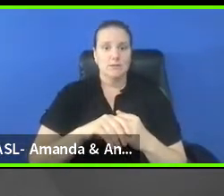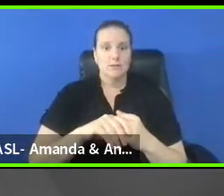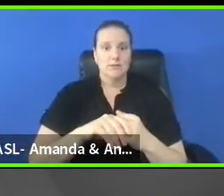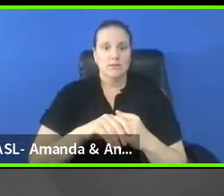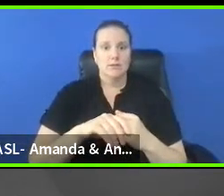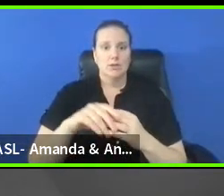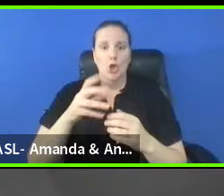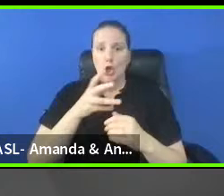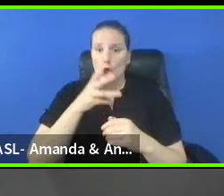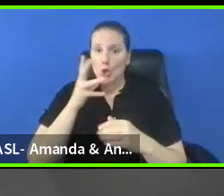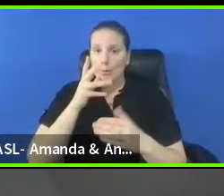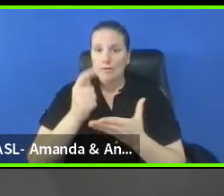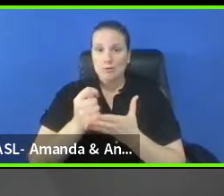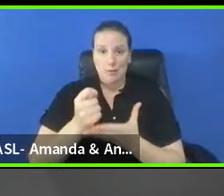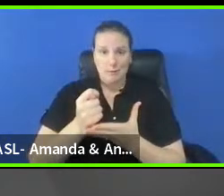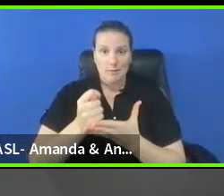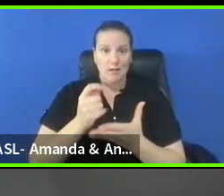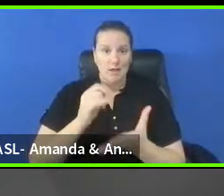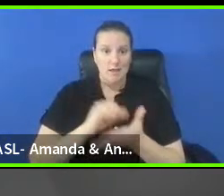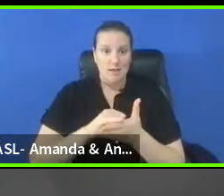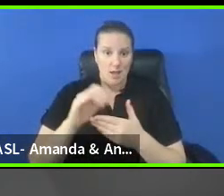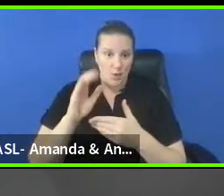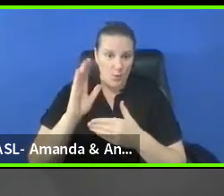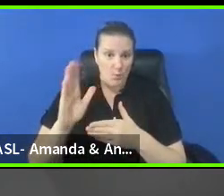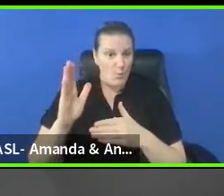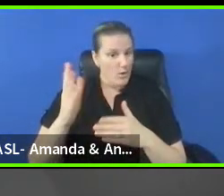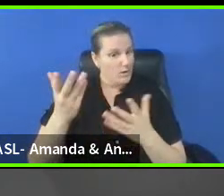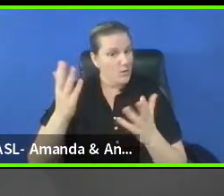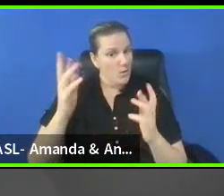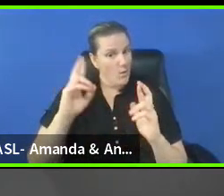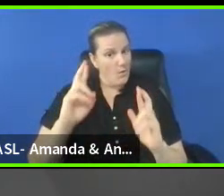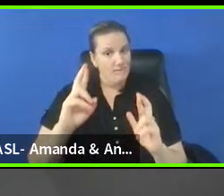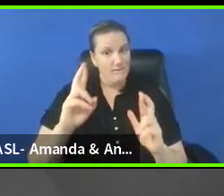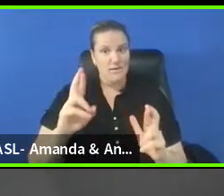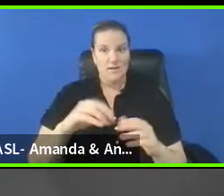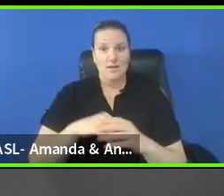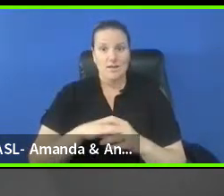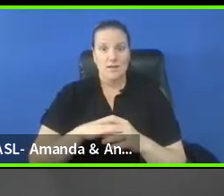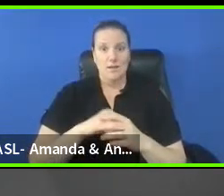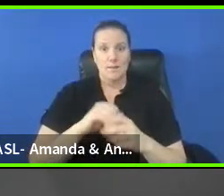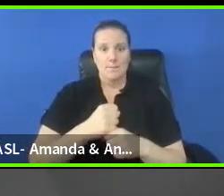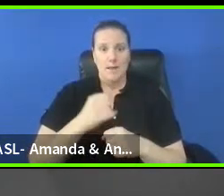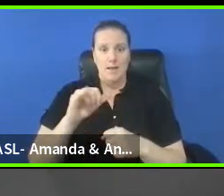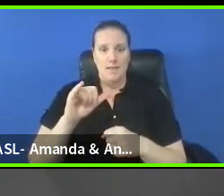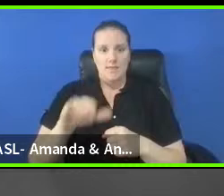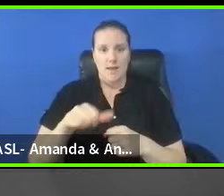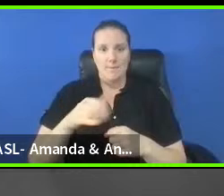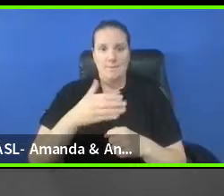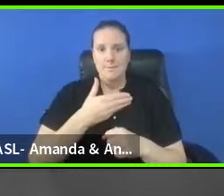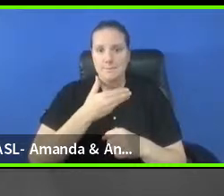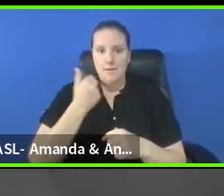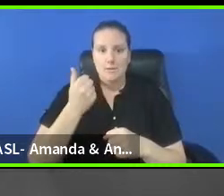urban treatments that will hopefully make this a